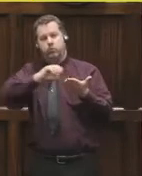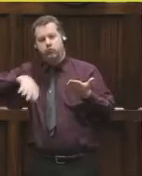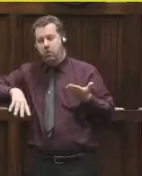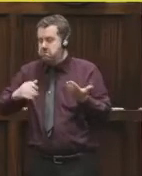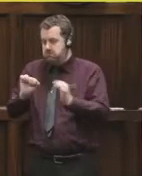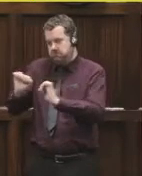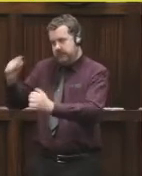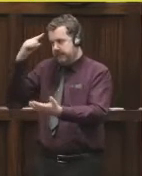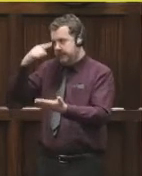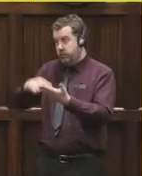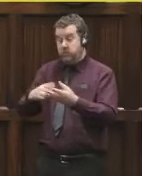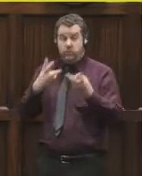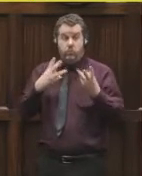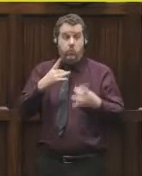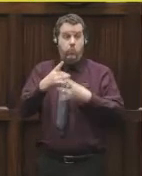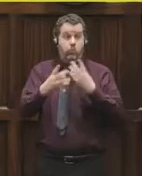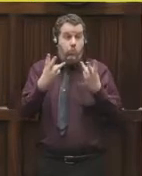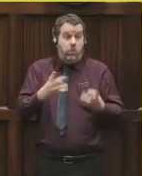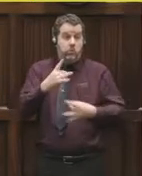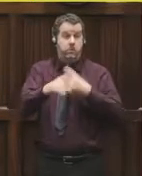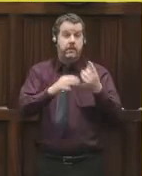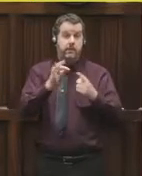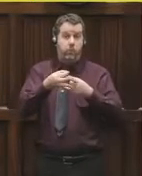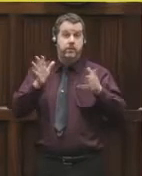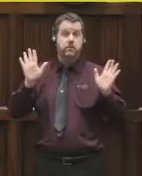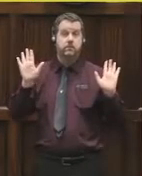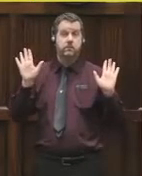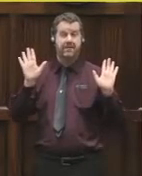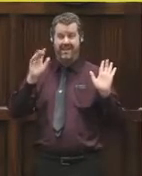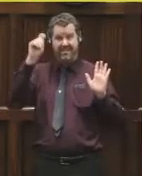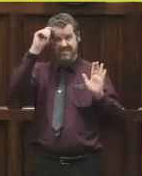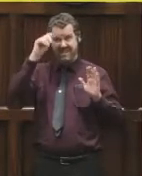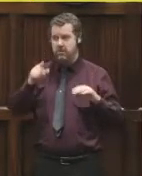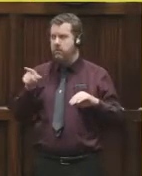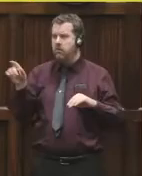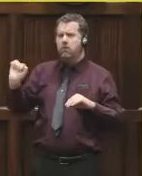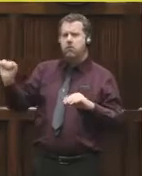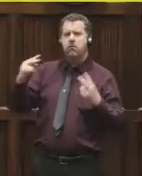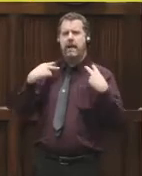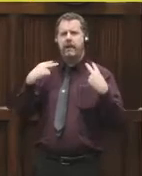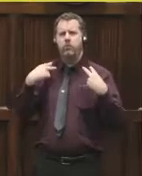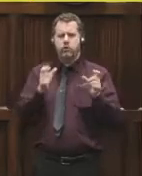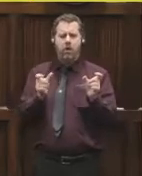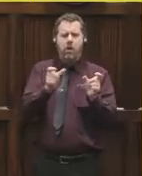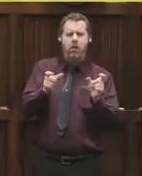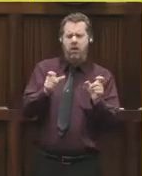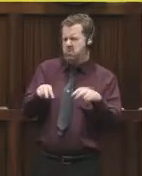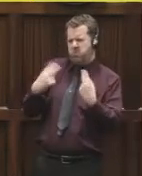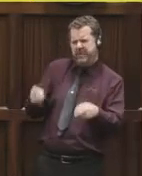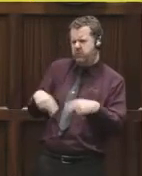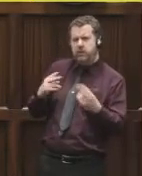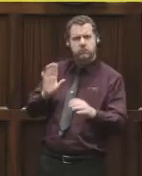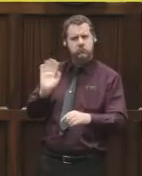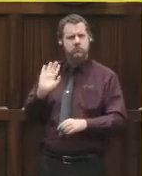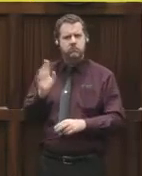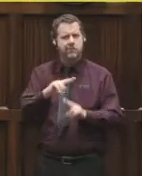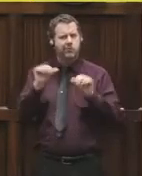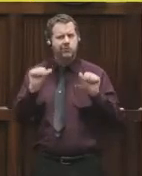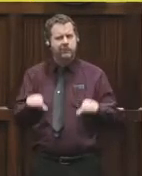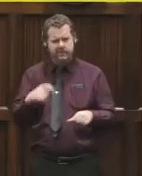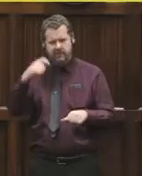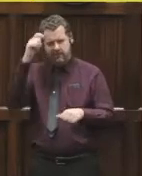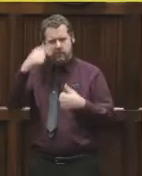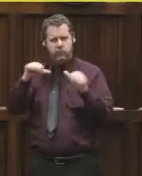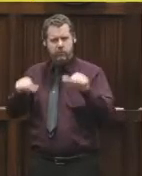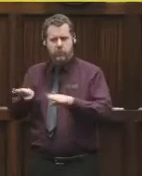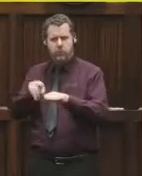to make that point because I think it's not superfluous language. I happen to concur.